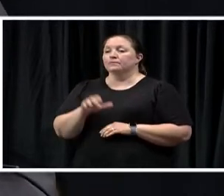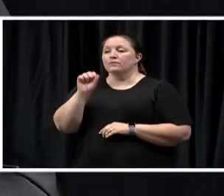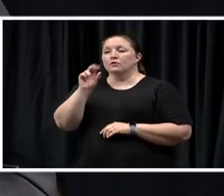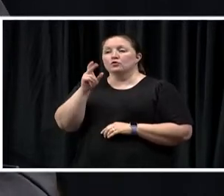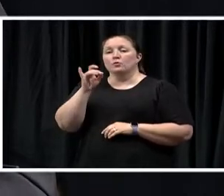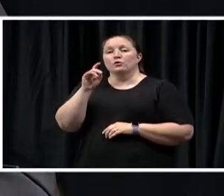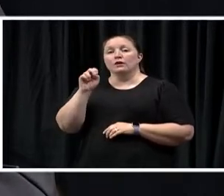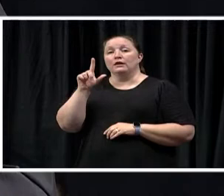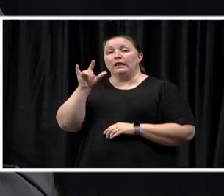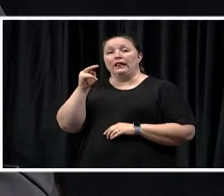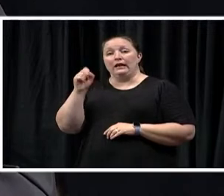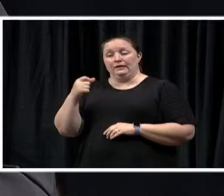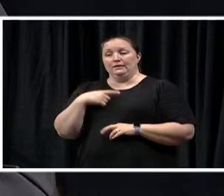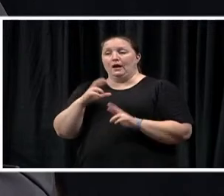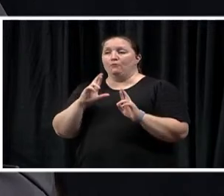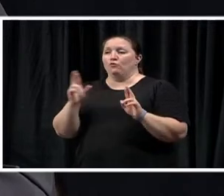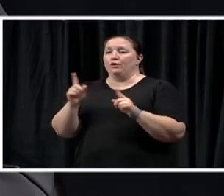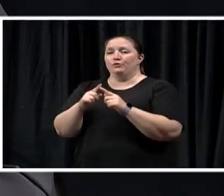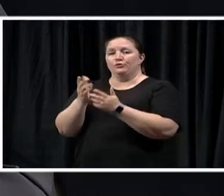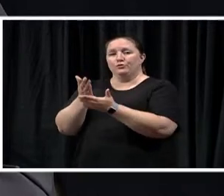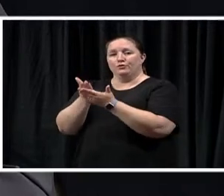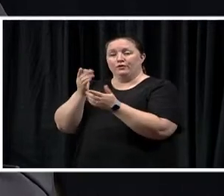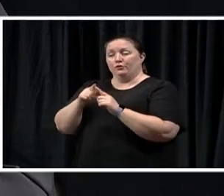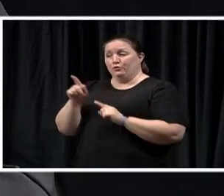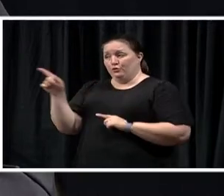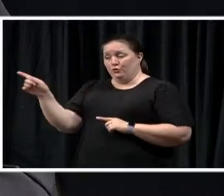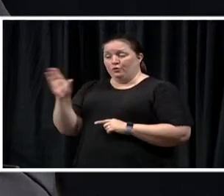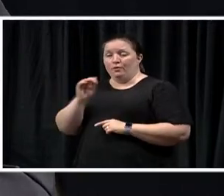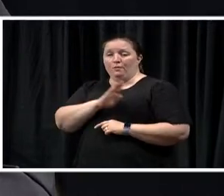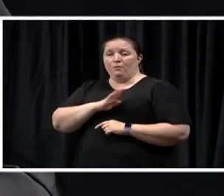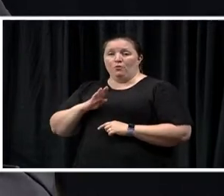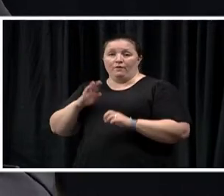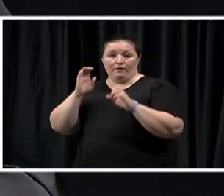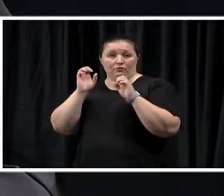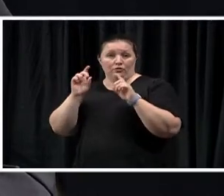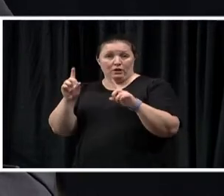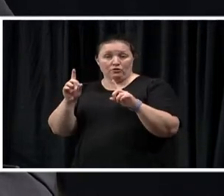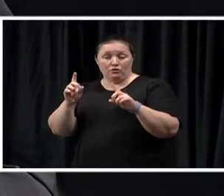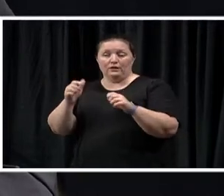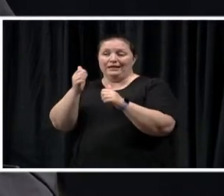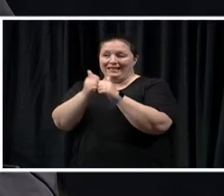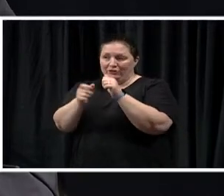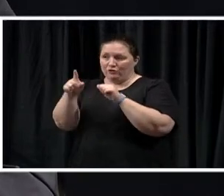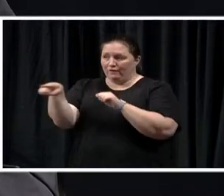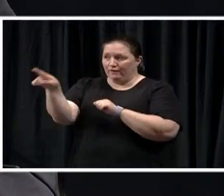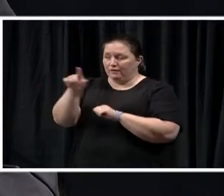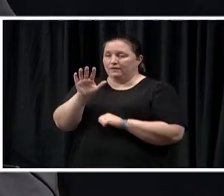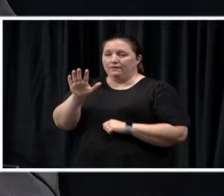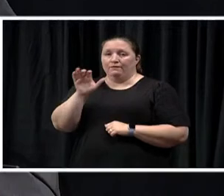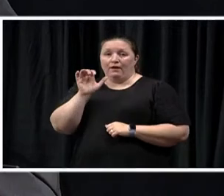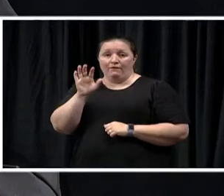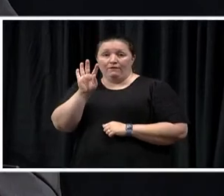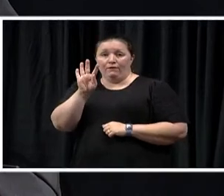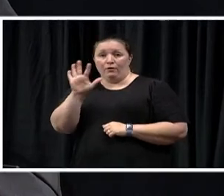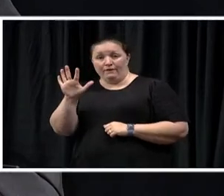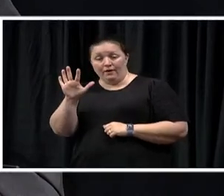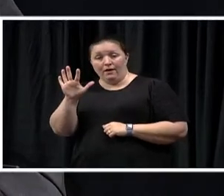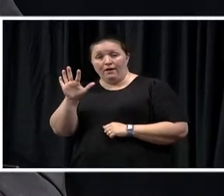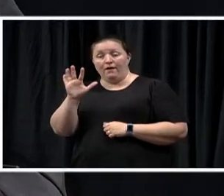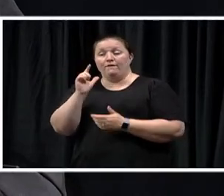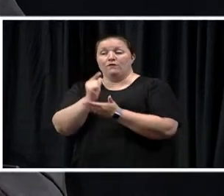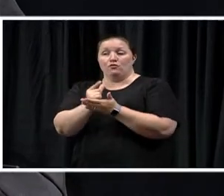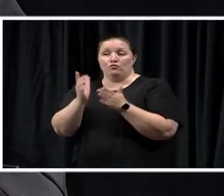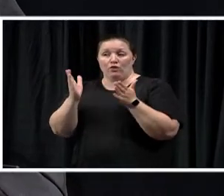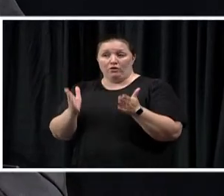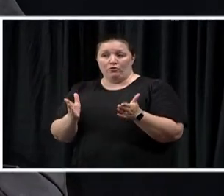Superintendent Liggins, I am ready to certify to you and the Fayette County Board of Education that each of these 545 Henry Clay